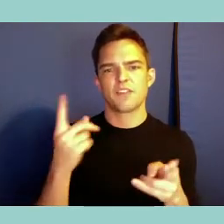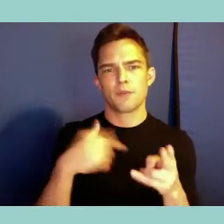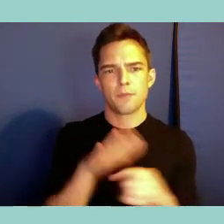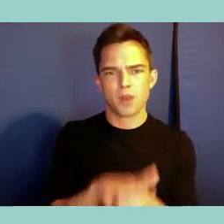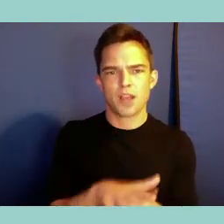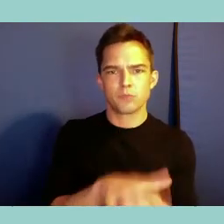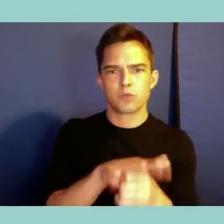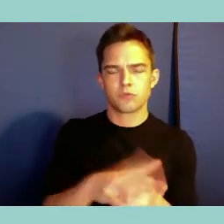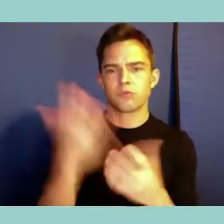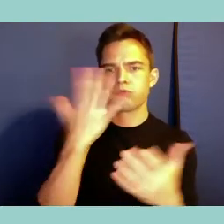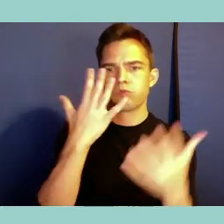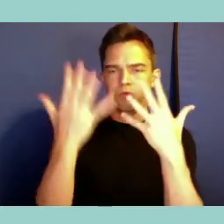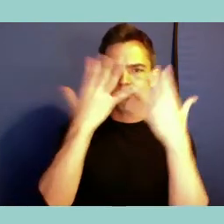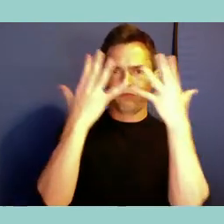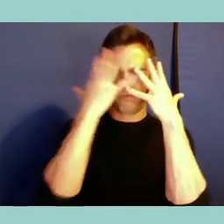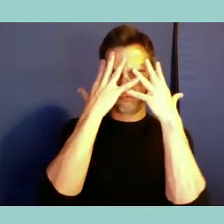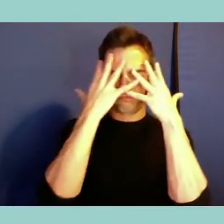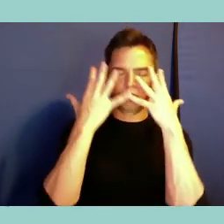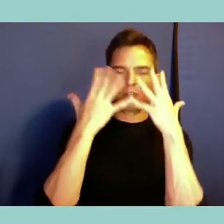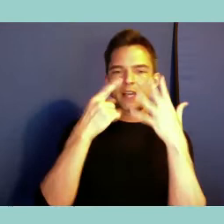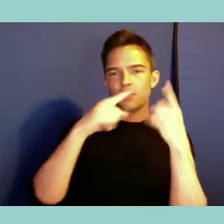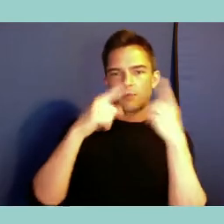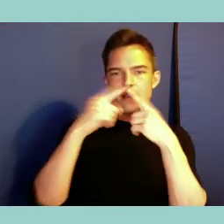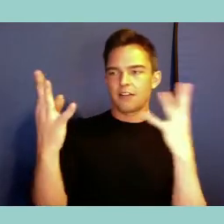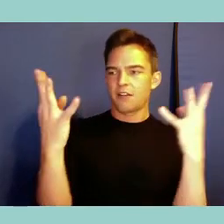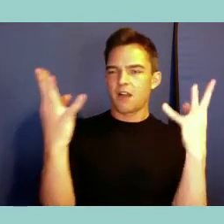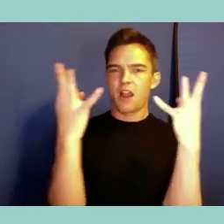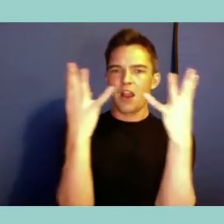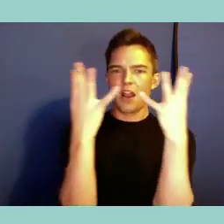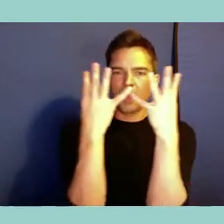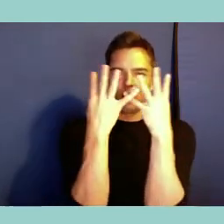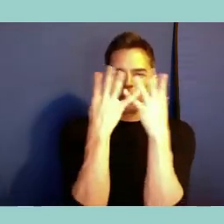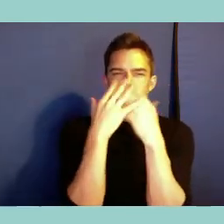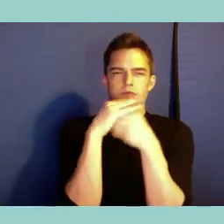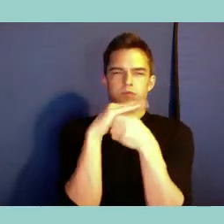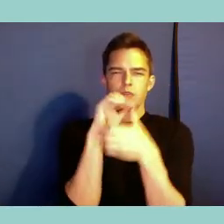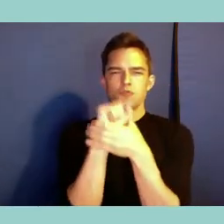press on me, I don't mind seeing it coming my way.